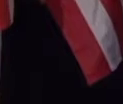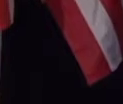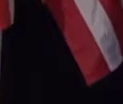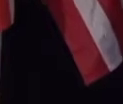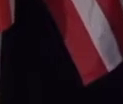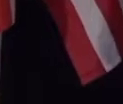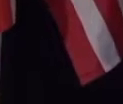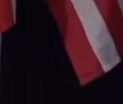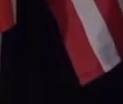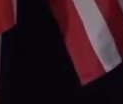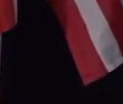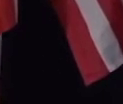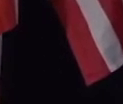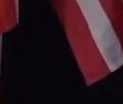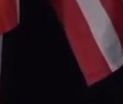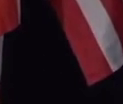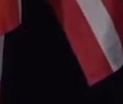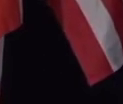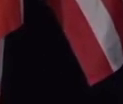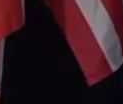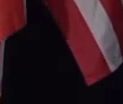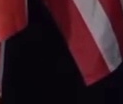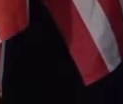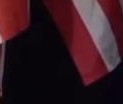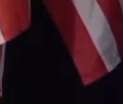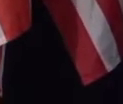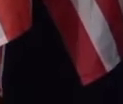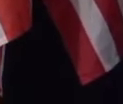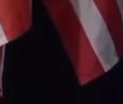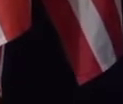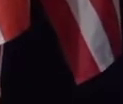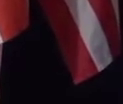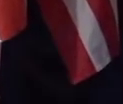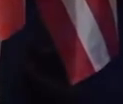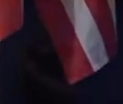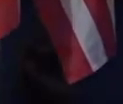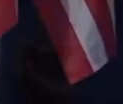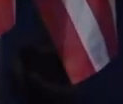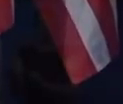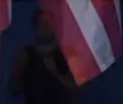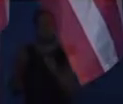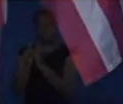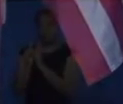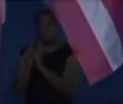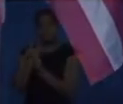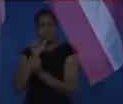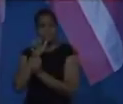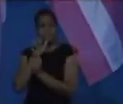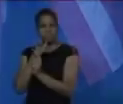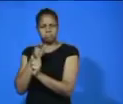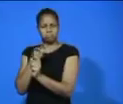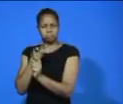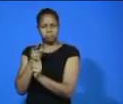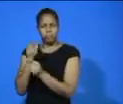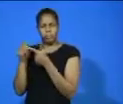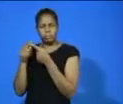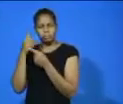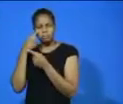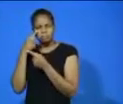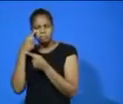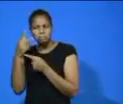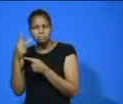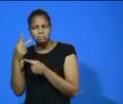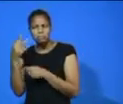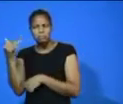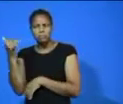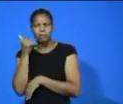I have loving sisters, one of whom stays with my mother. And when I saw her calling, at the